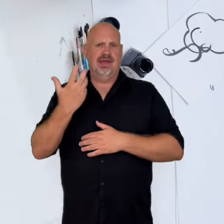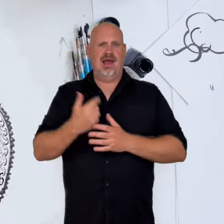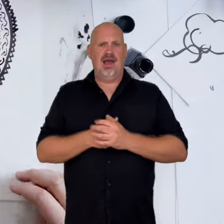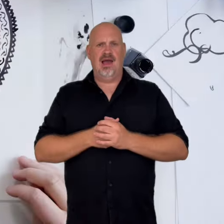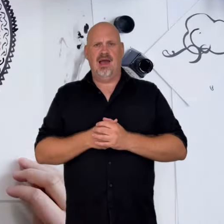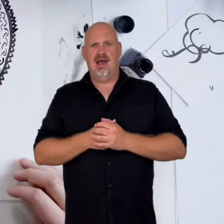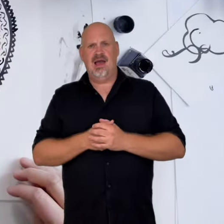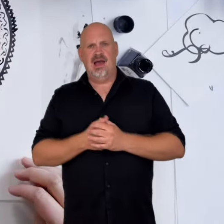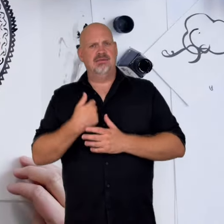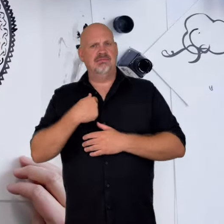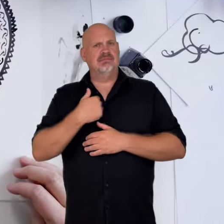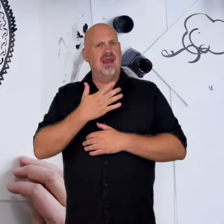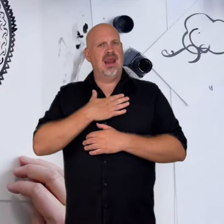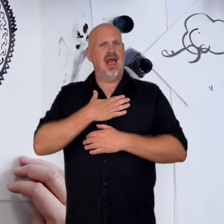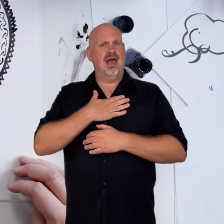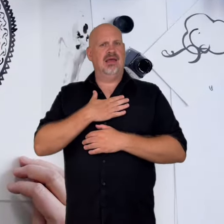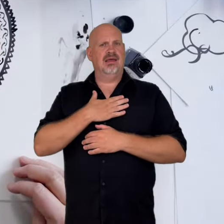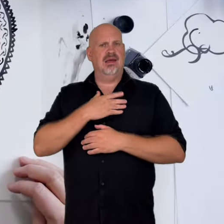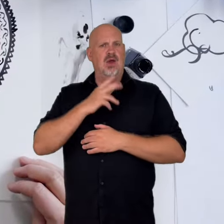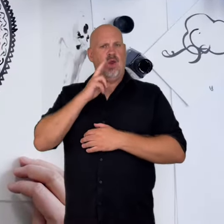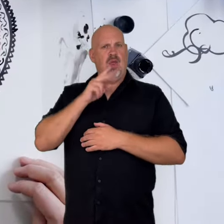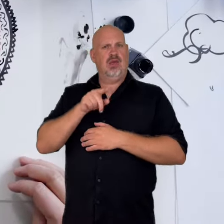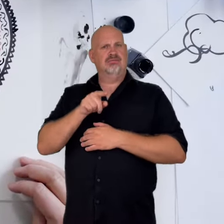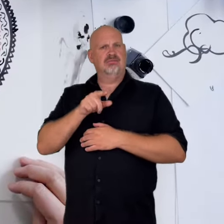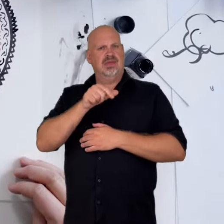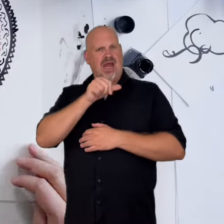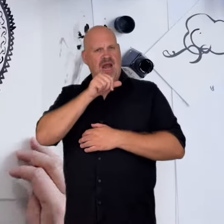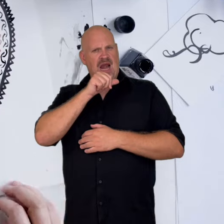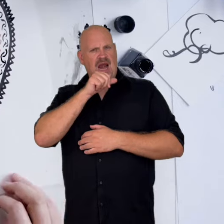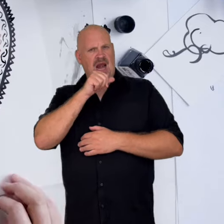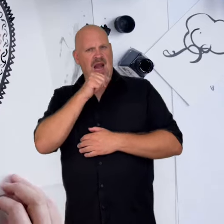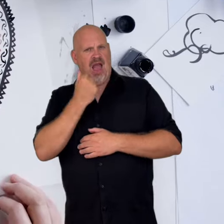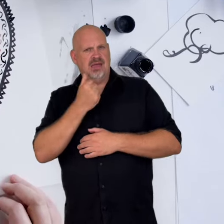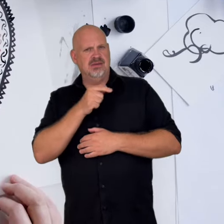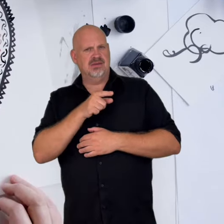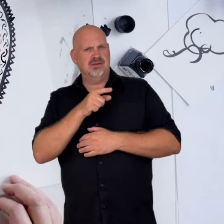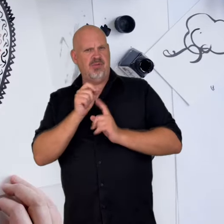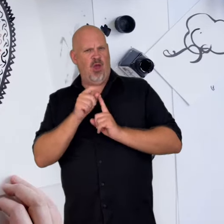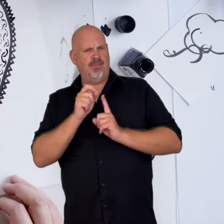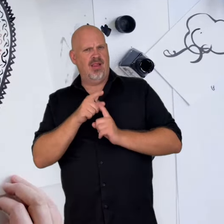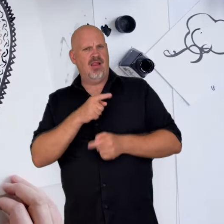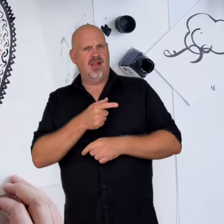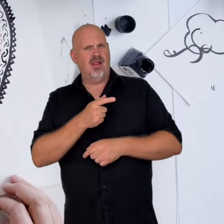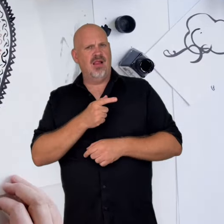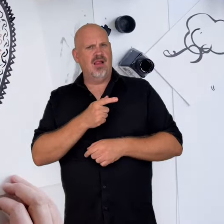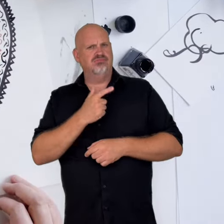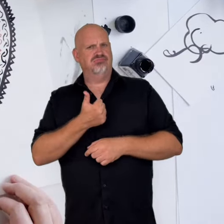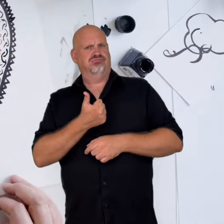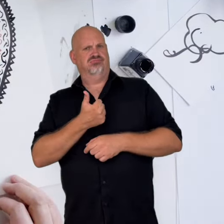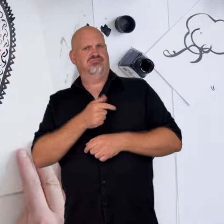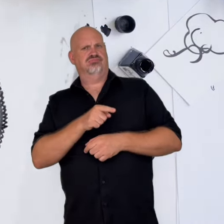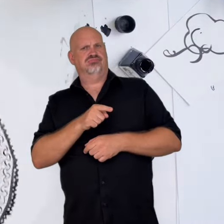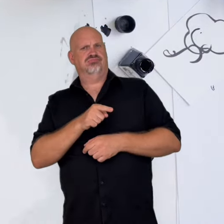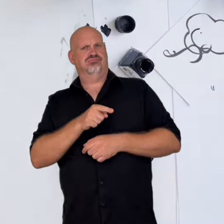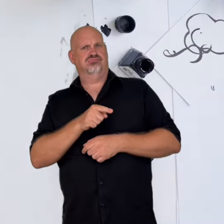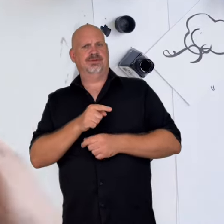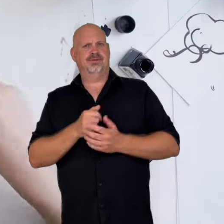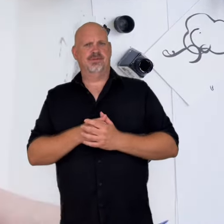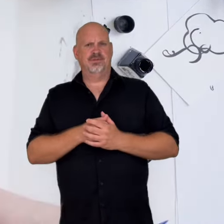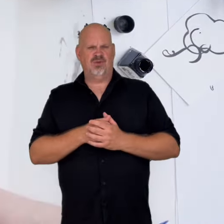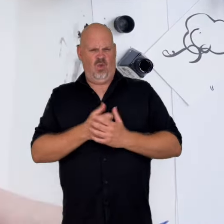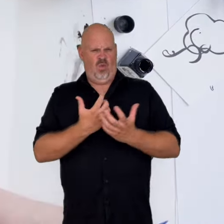within popular culture at various stages, and particularly with the music world. You know, we have Prince with Paisley Park, David